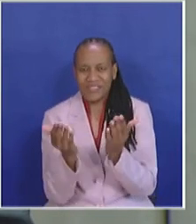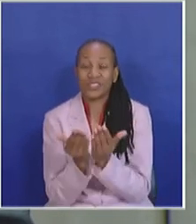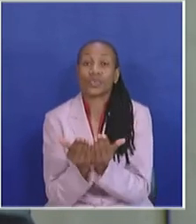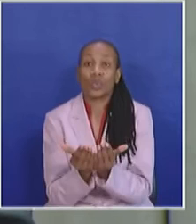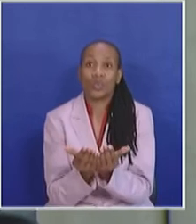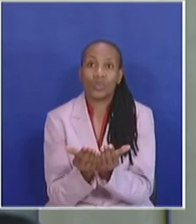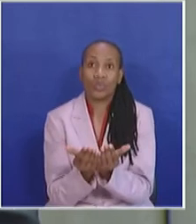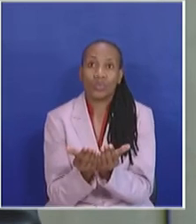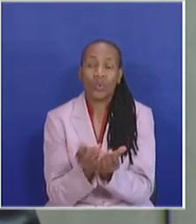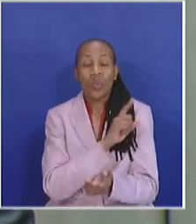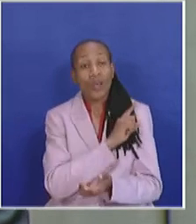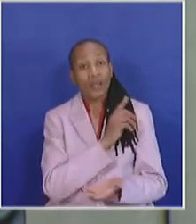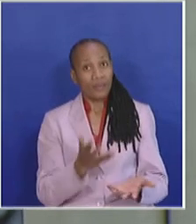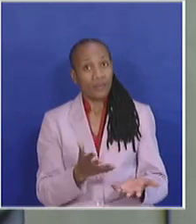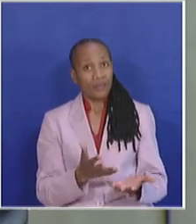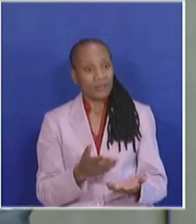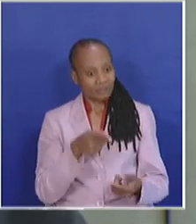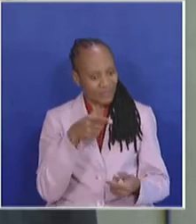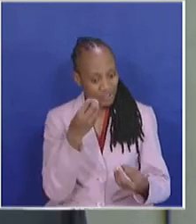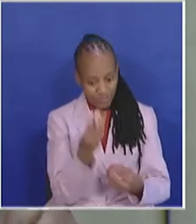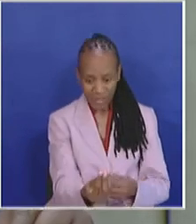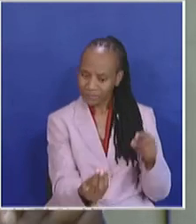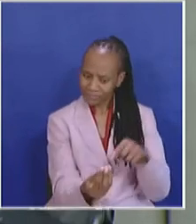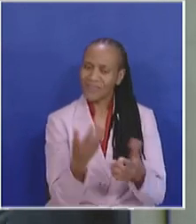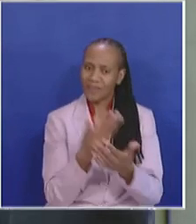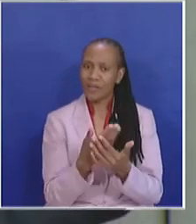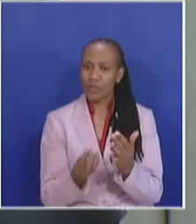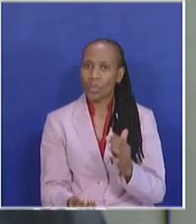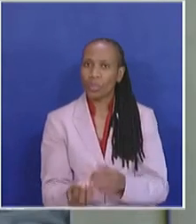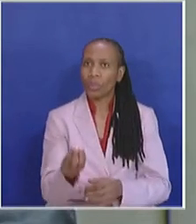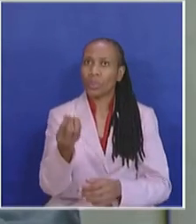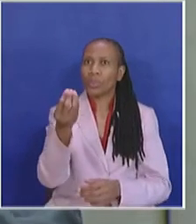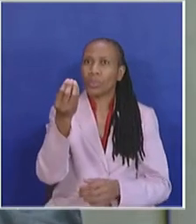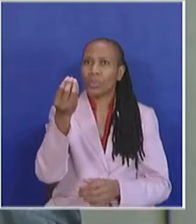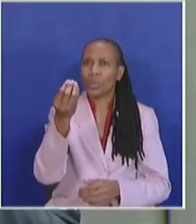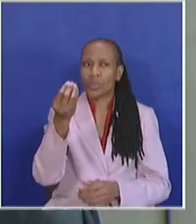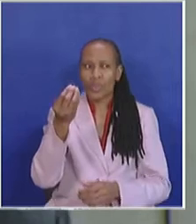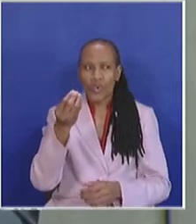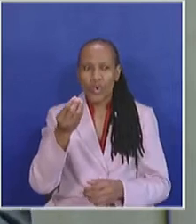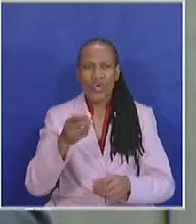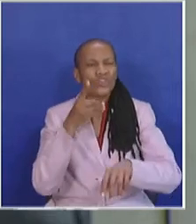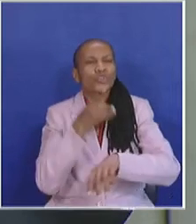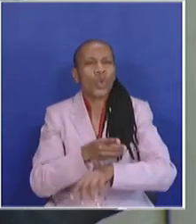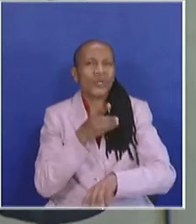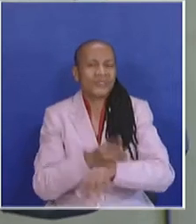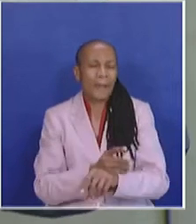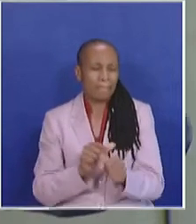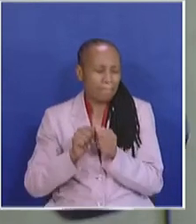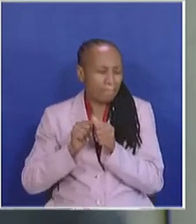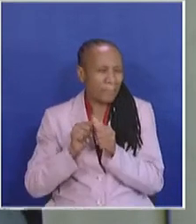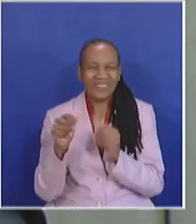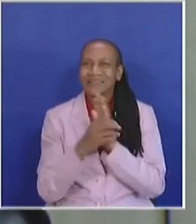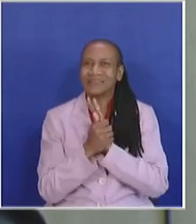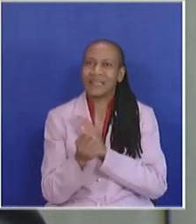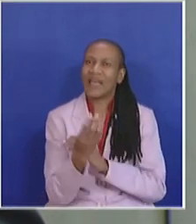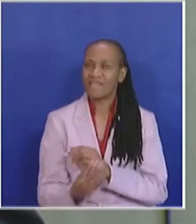education, so that we're able to produce an engineer, a brain surgeon, a doctor, and